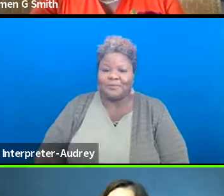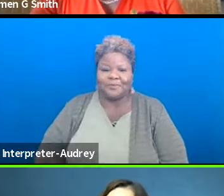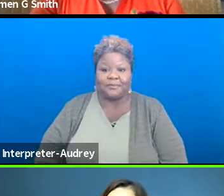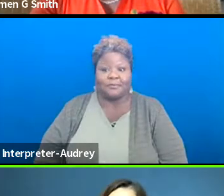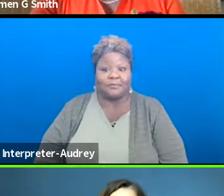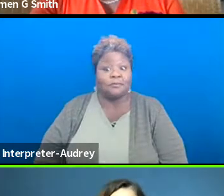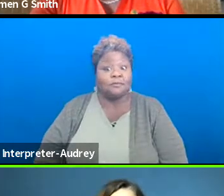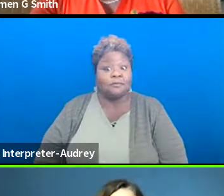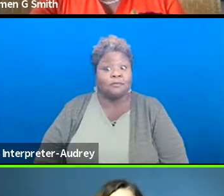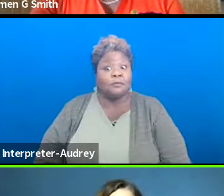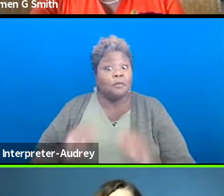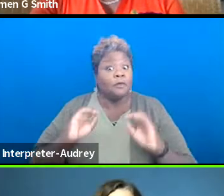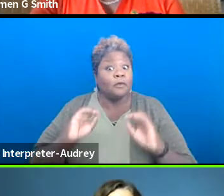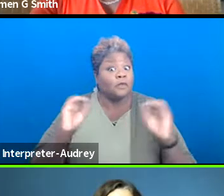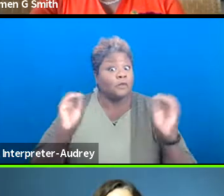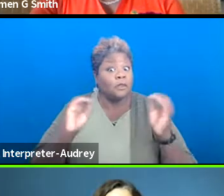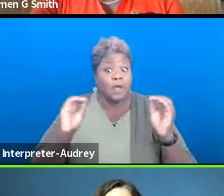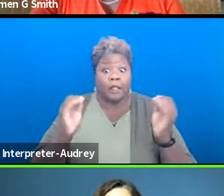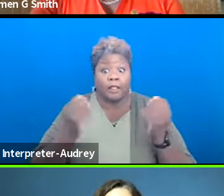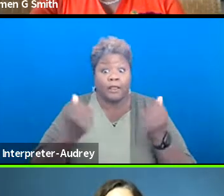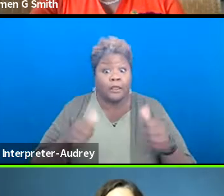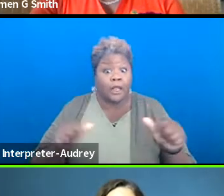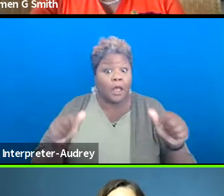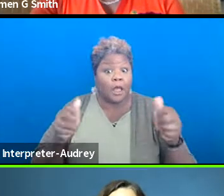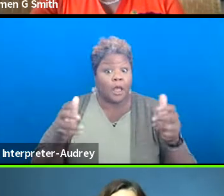Okay, if there's nothing else,